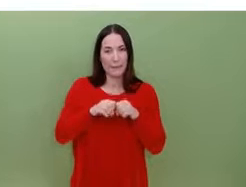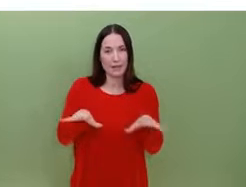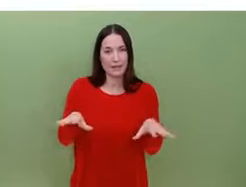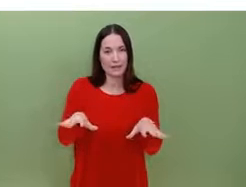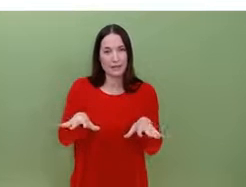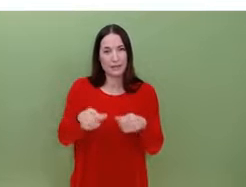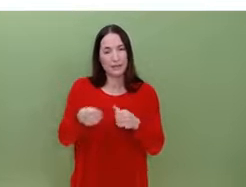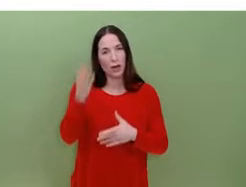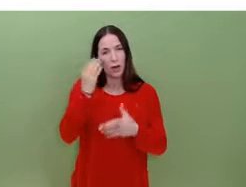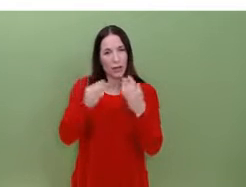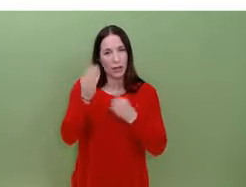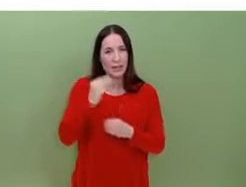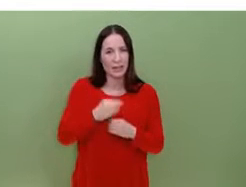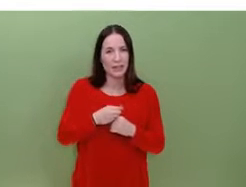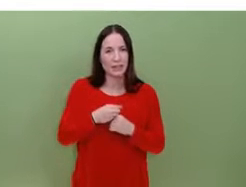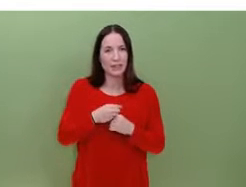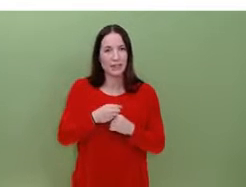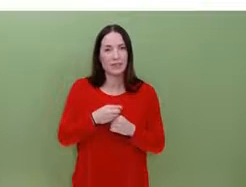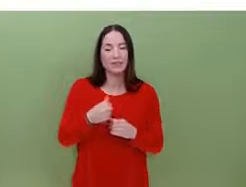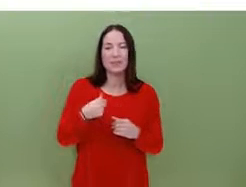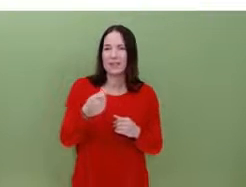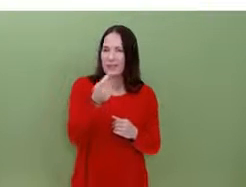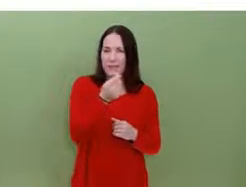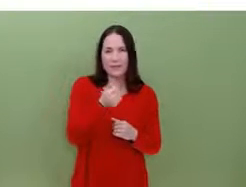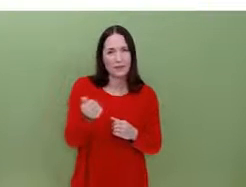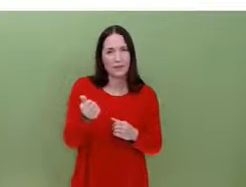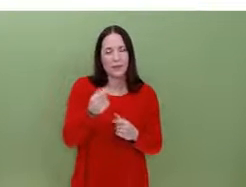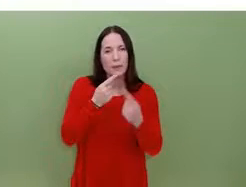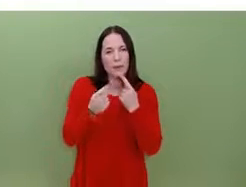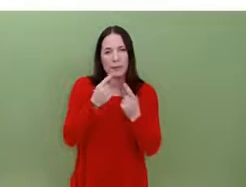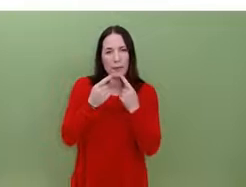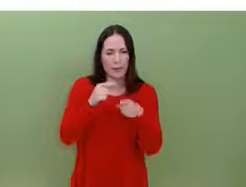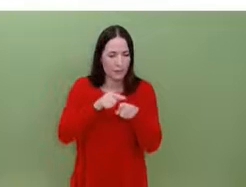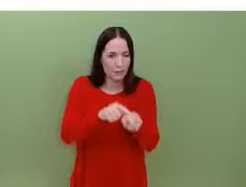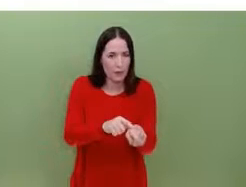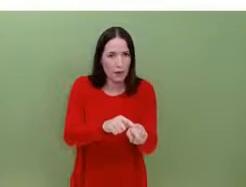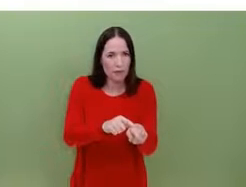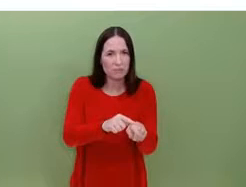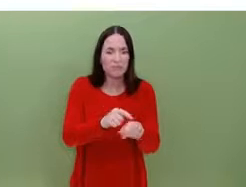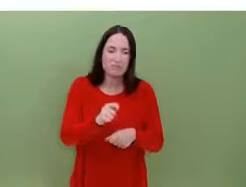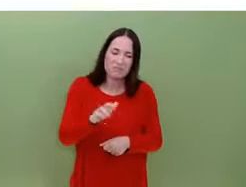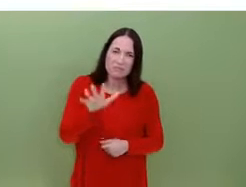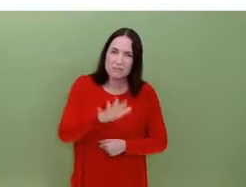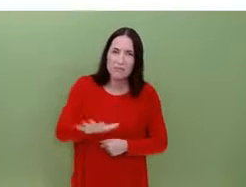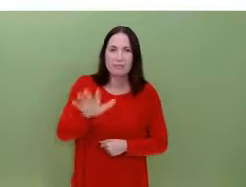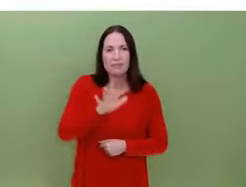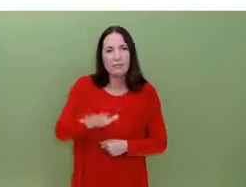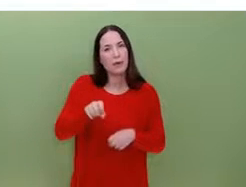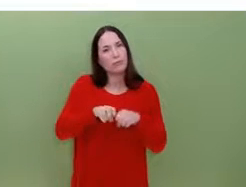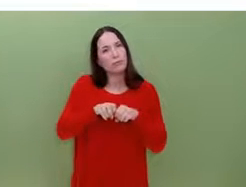where we really had very little to go on. We had estimates of prevalence